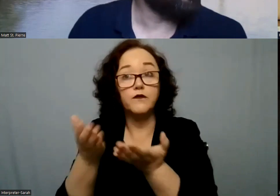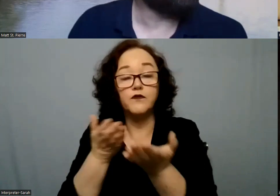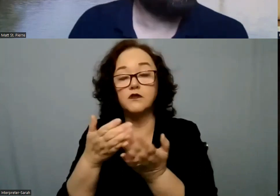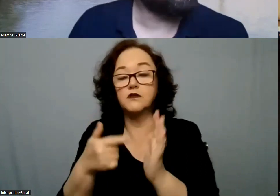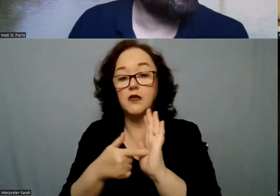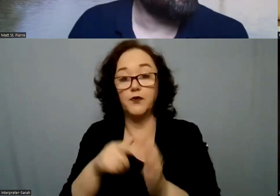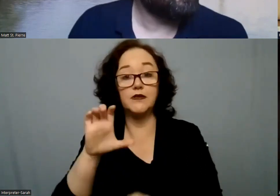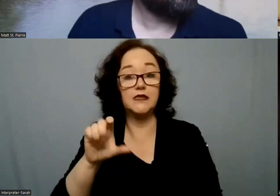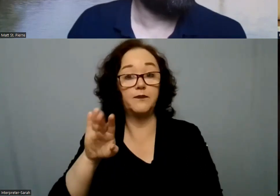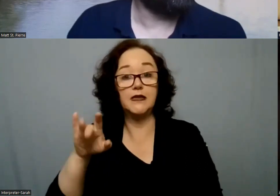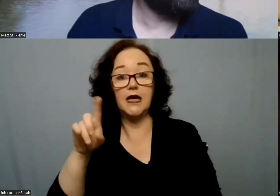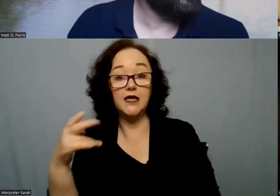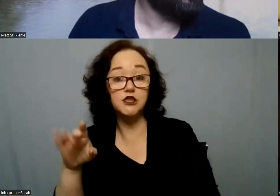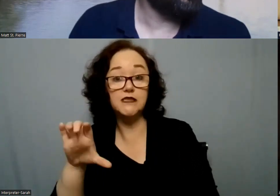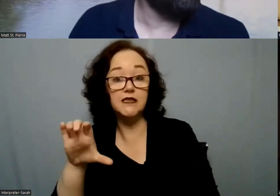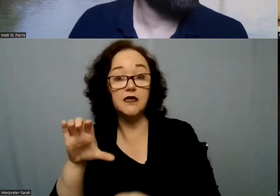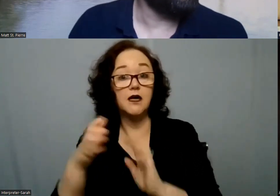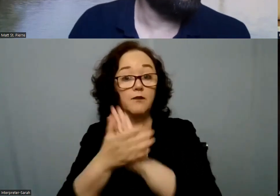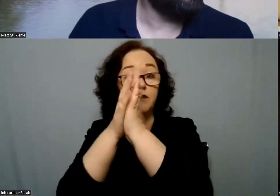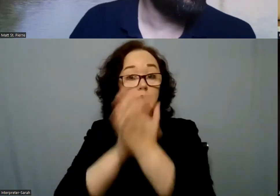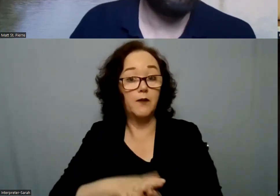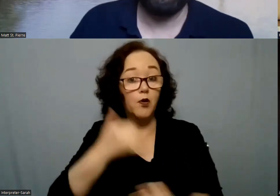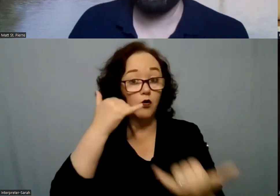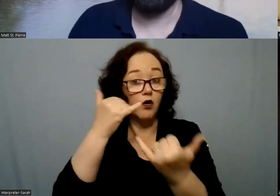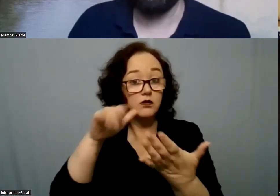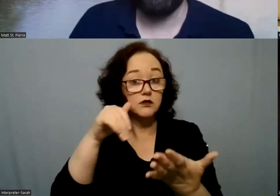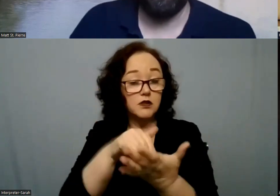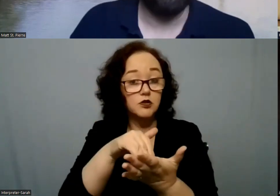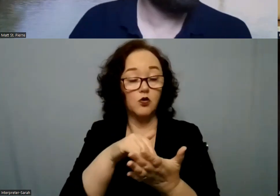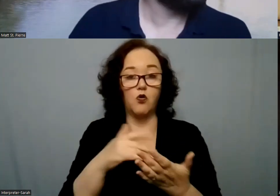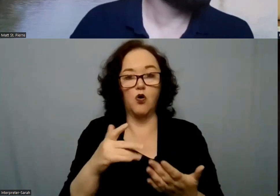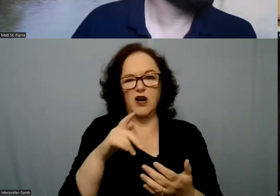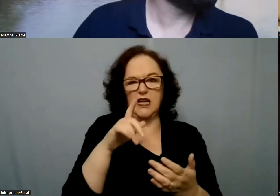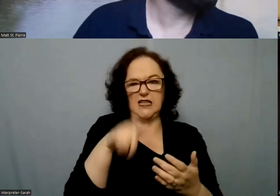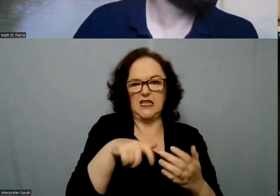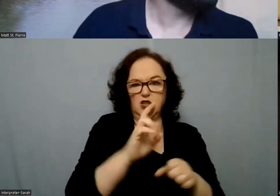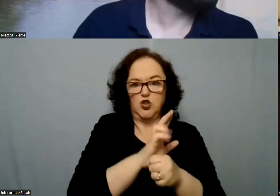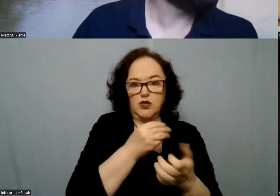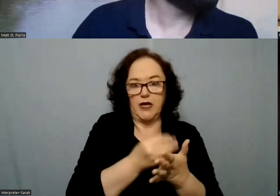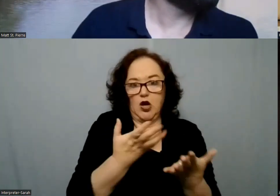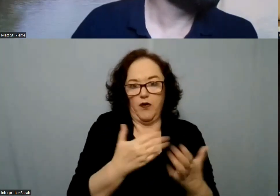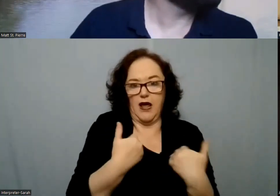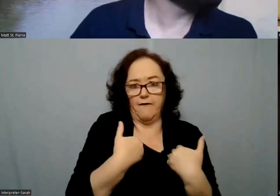CCBHC becoming a call center, or would that come out of existing funds? And this is from Joe.